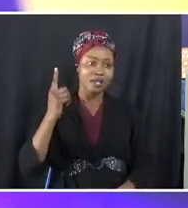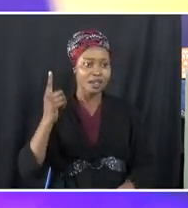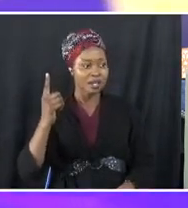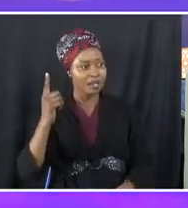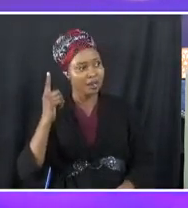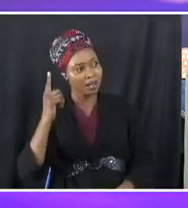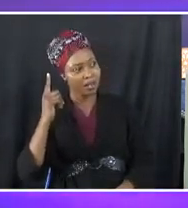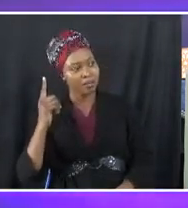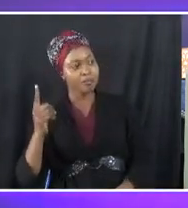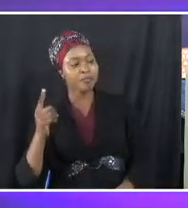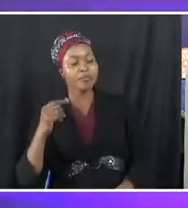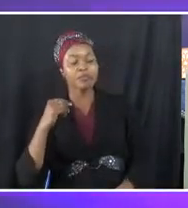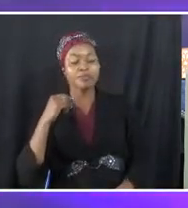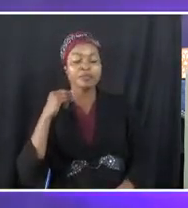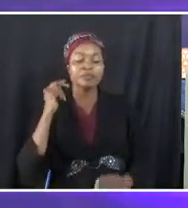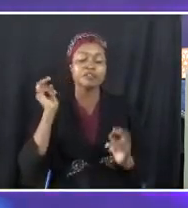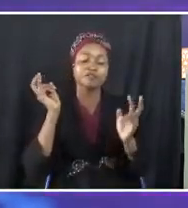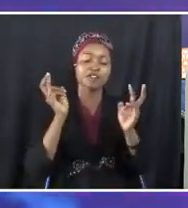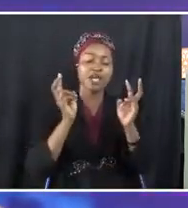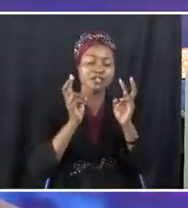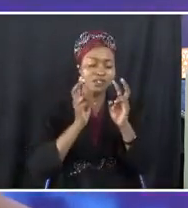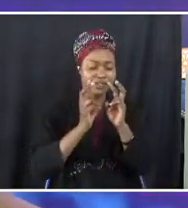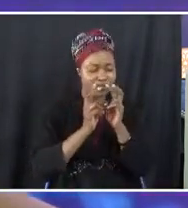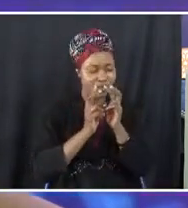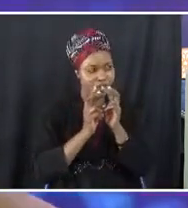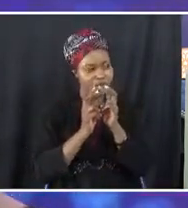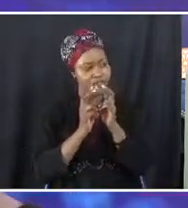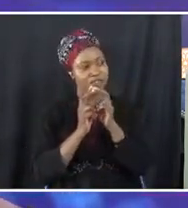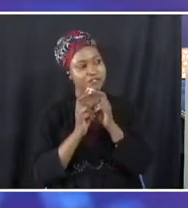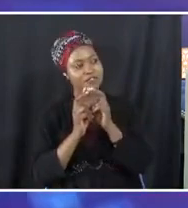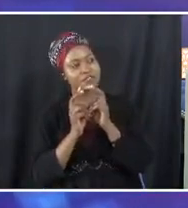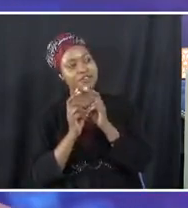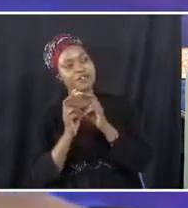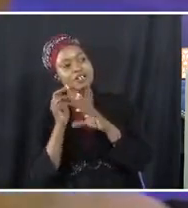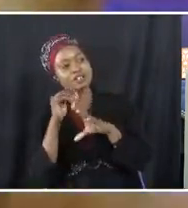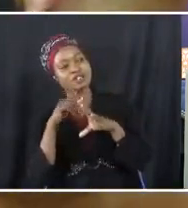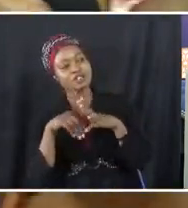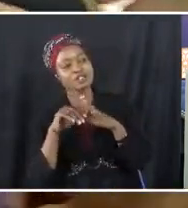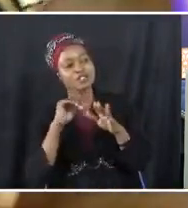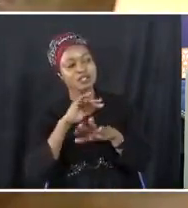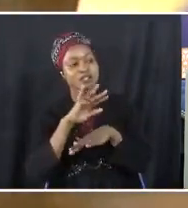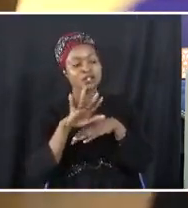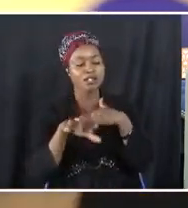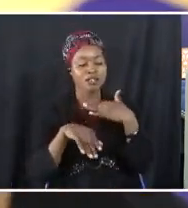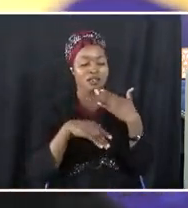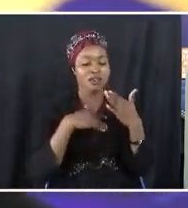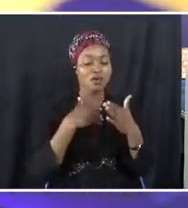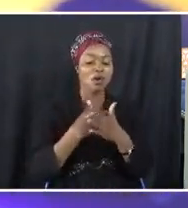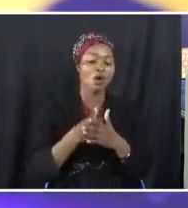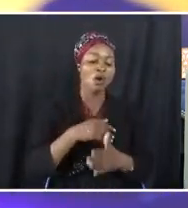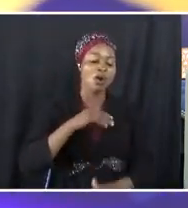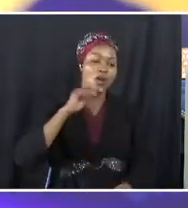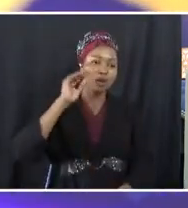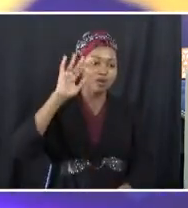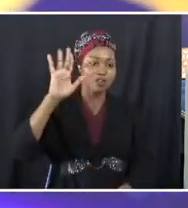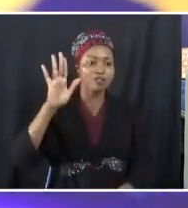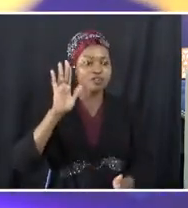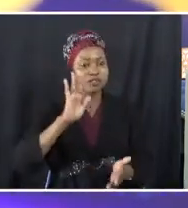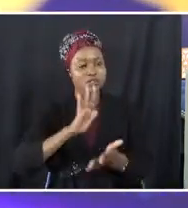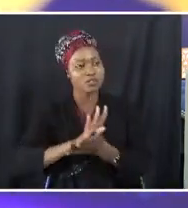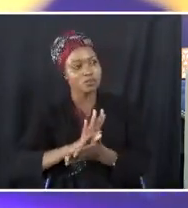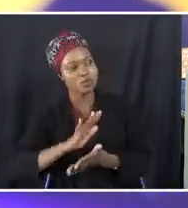behold him face to face in all